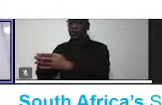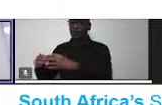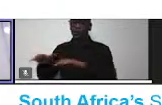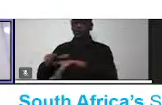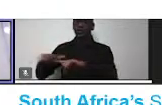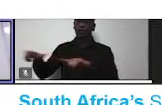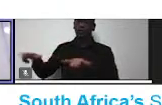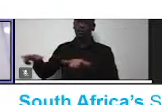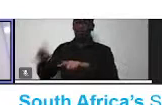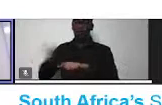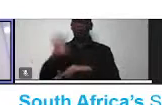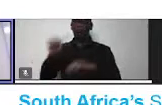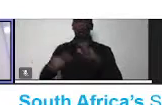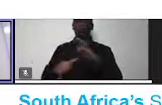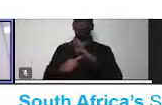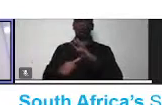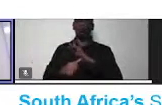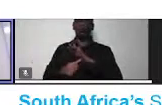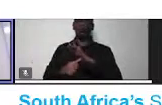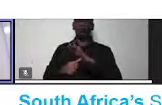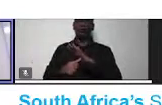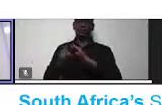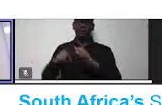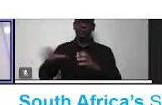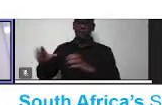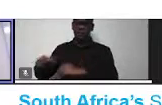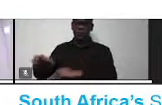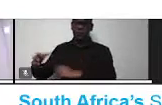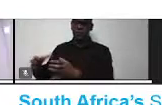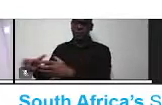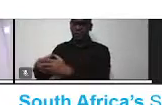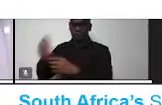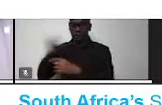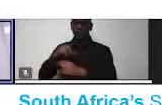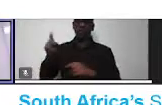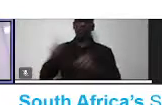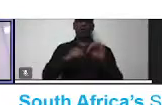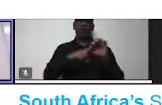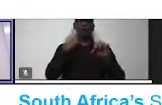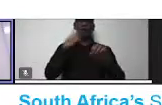it's very important. So in the sectors that qualify for AGOA,